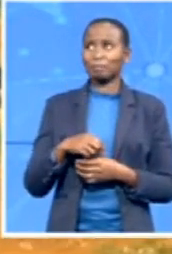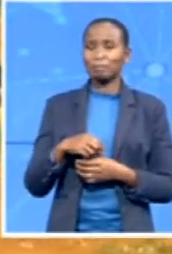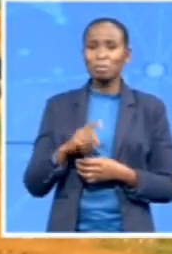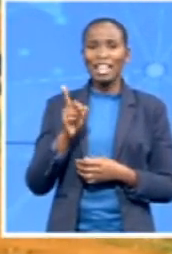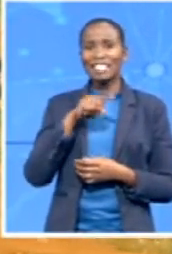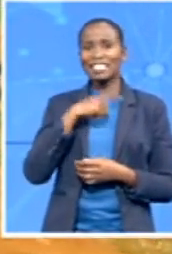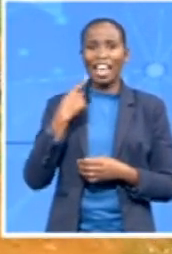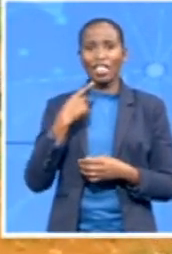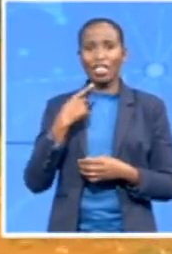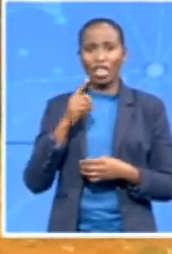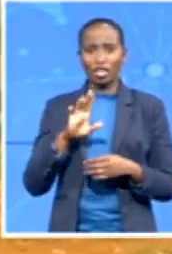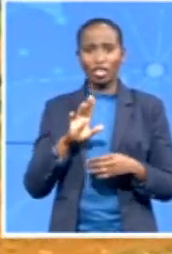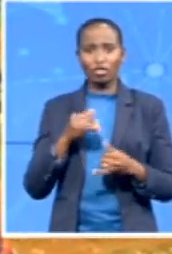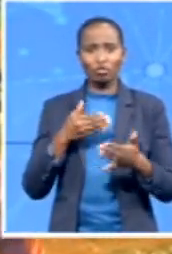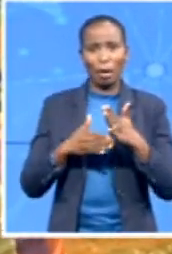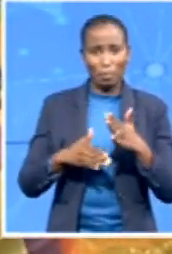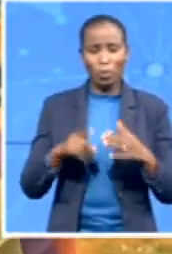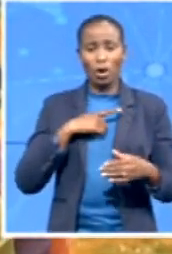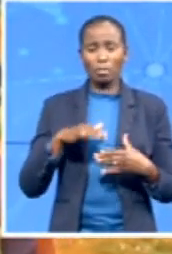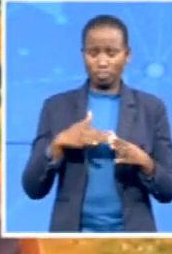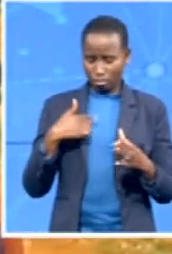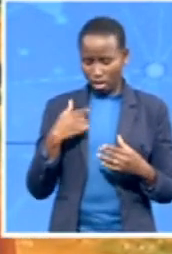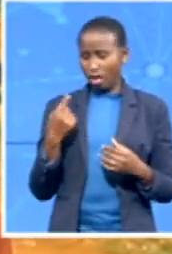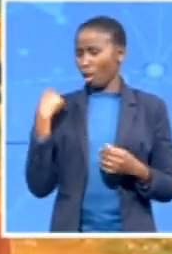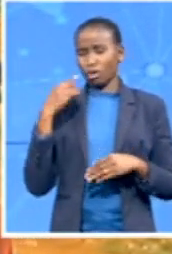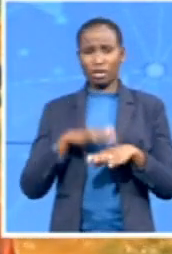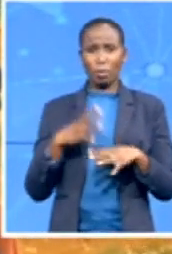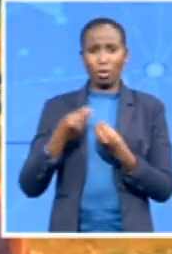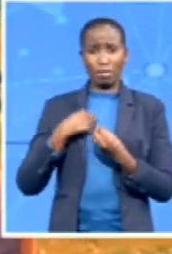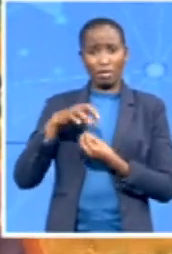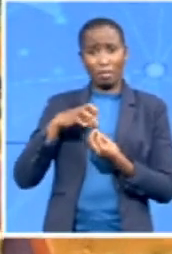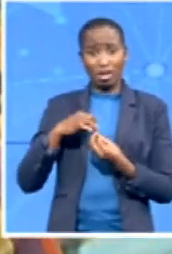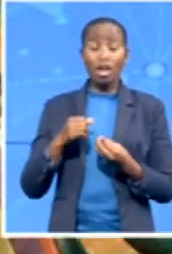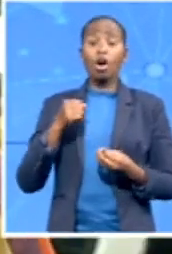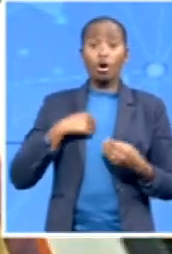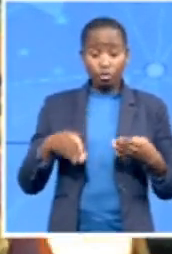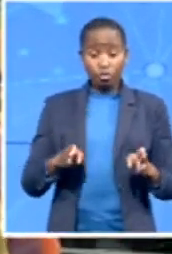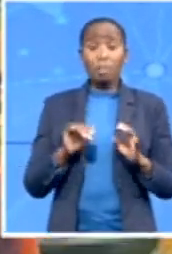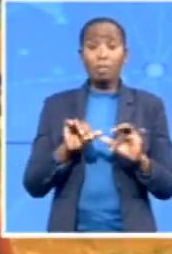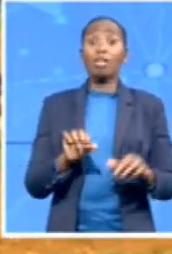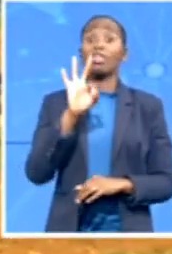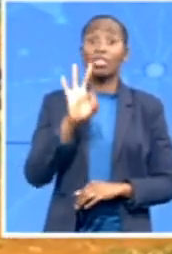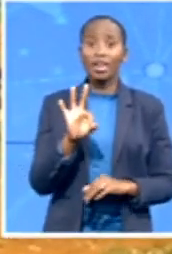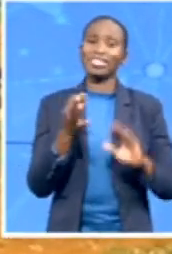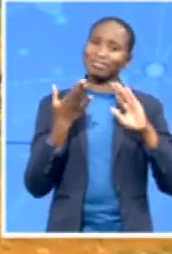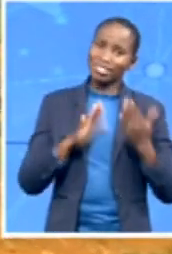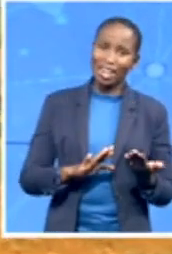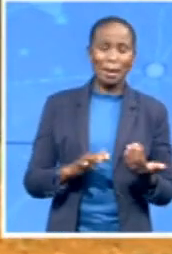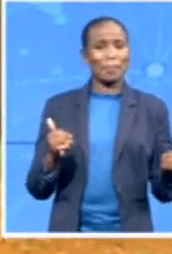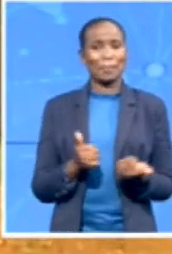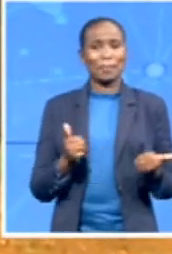we saw an accident where three people died in that accident. And the explanation was one of the drivers who was